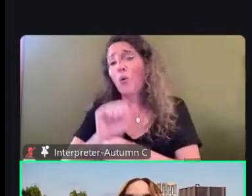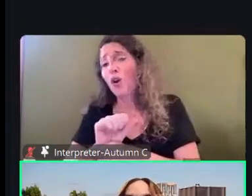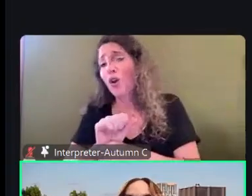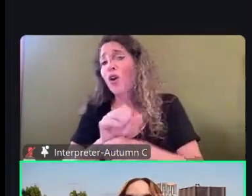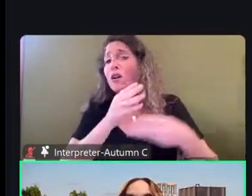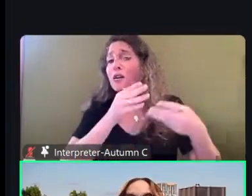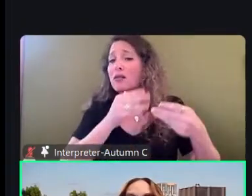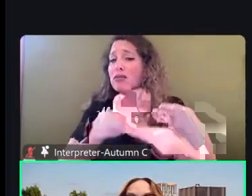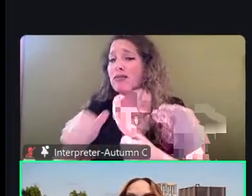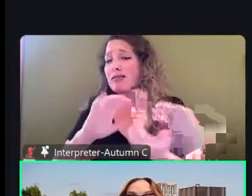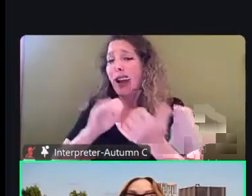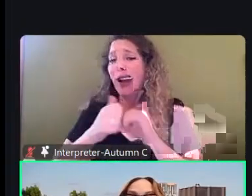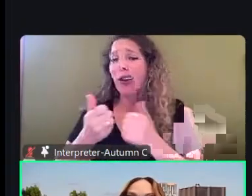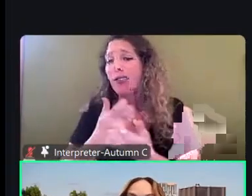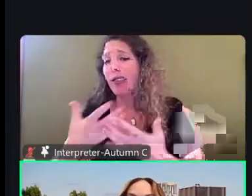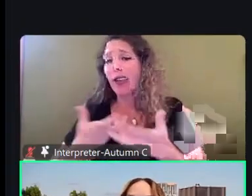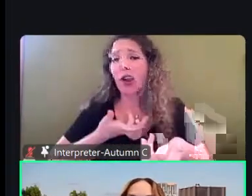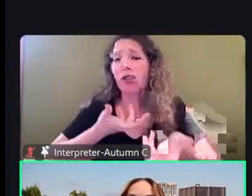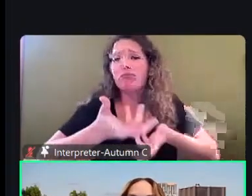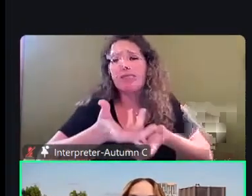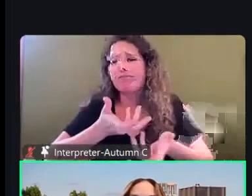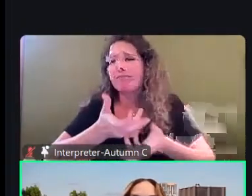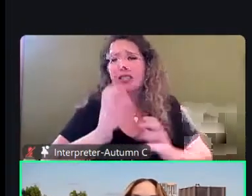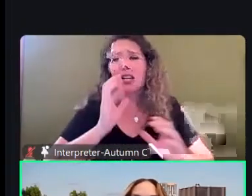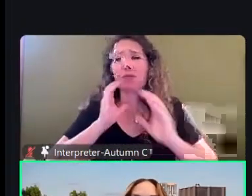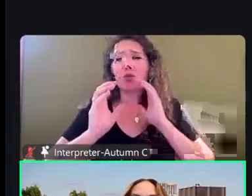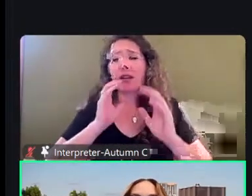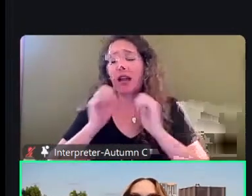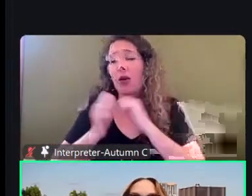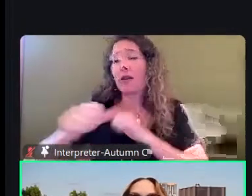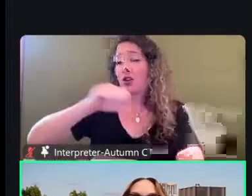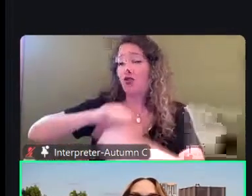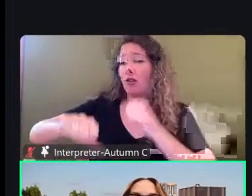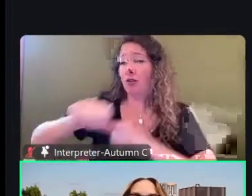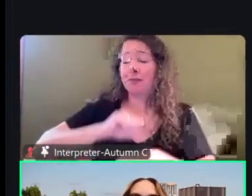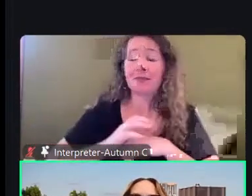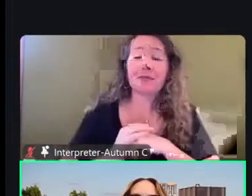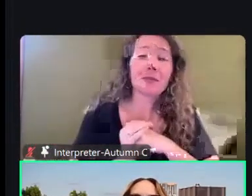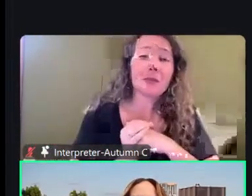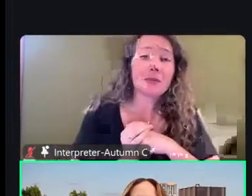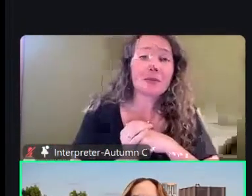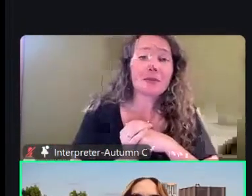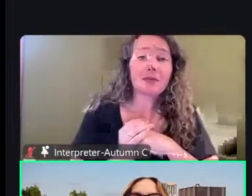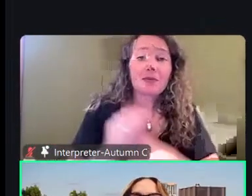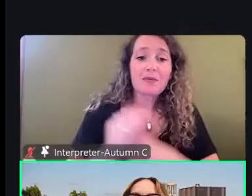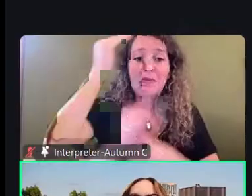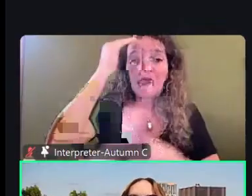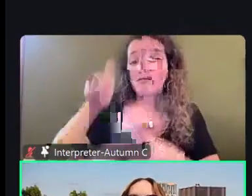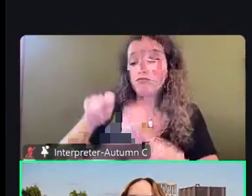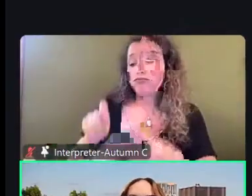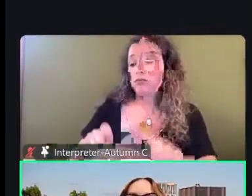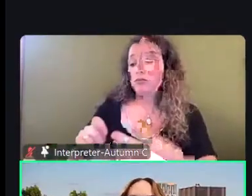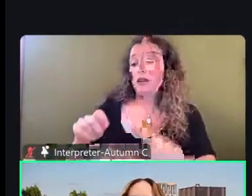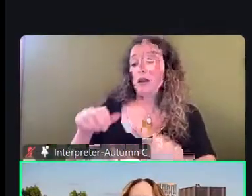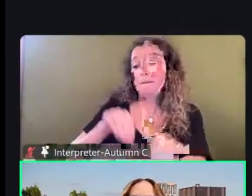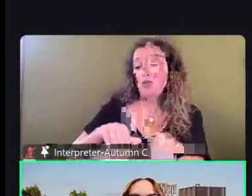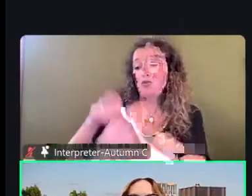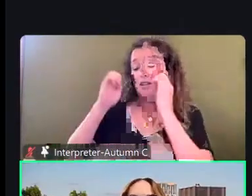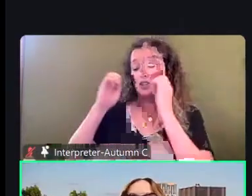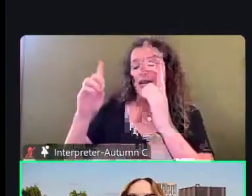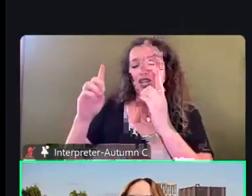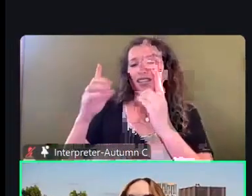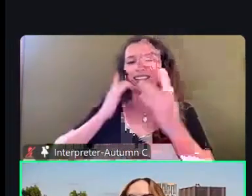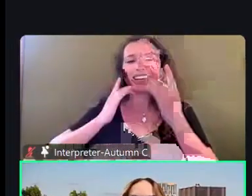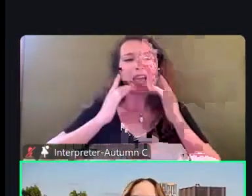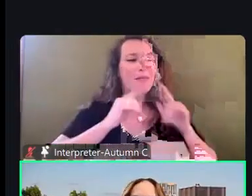we interface and communicate with each other. So we know specifically within medical education, this